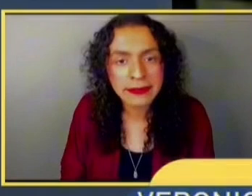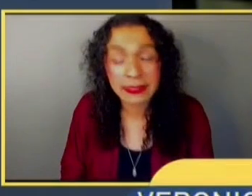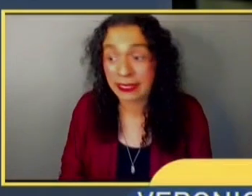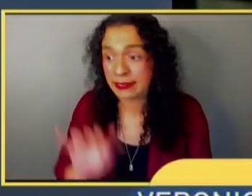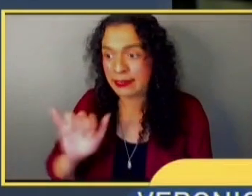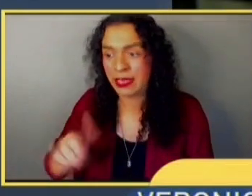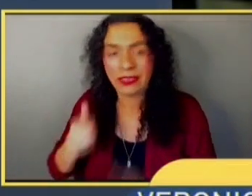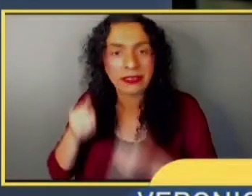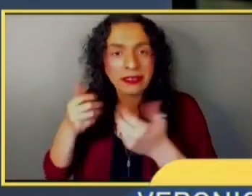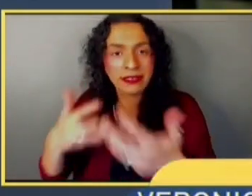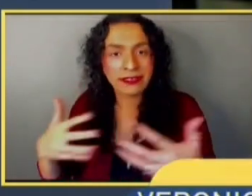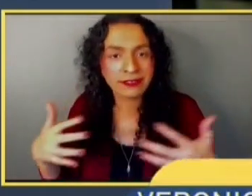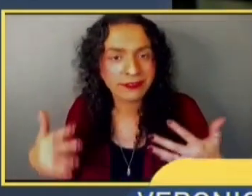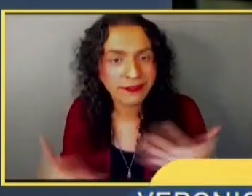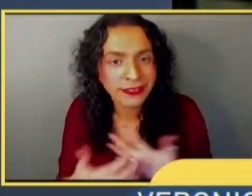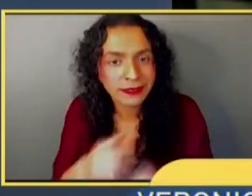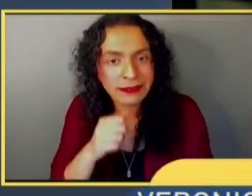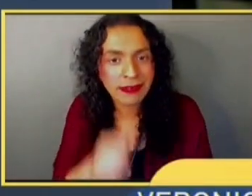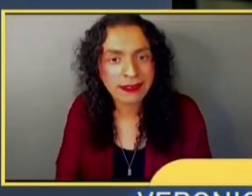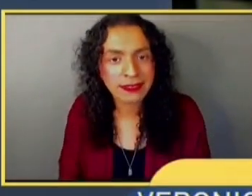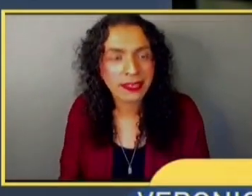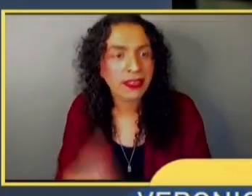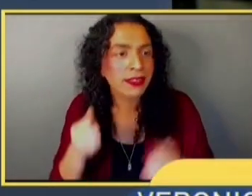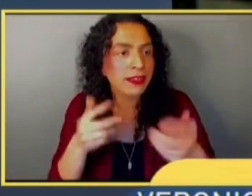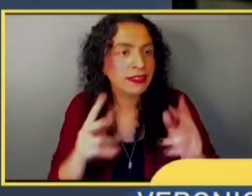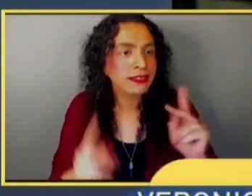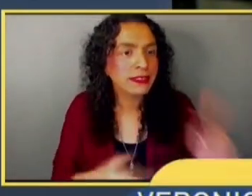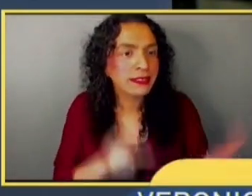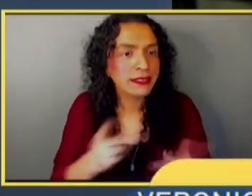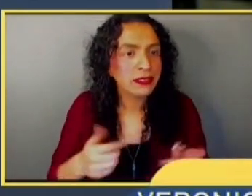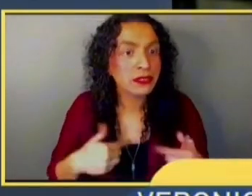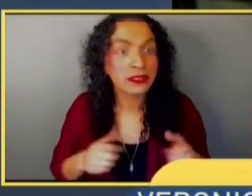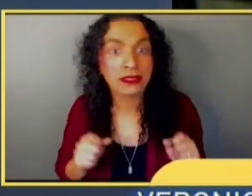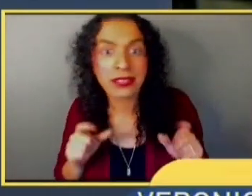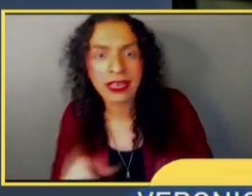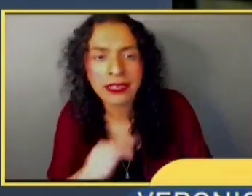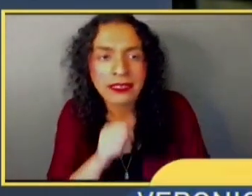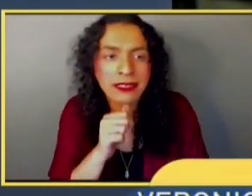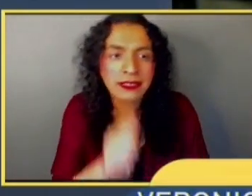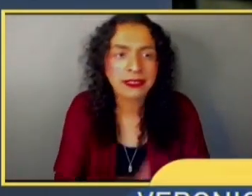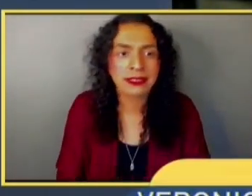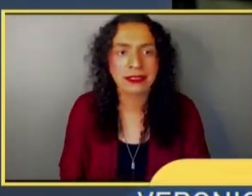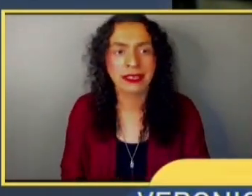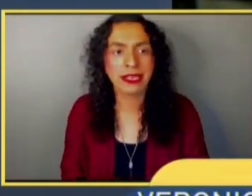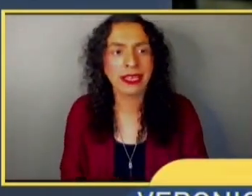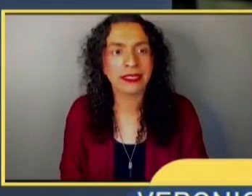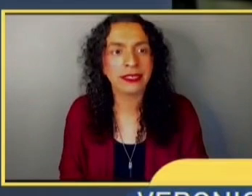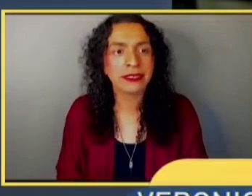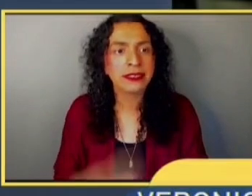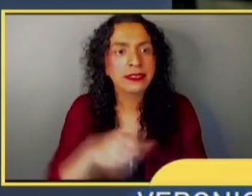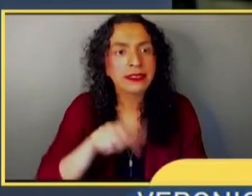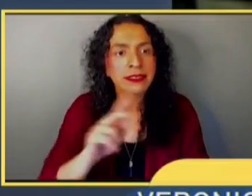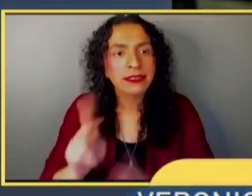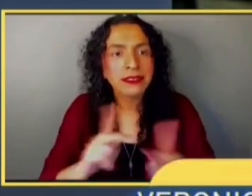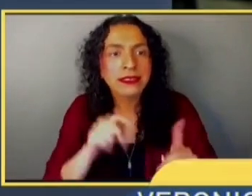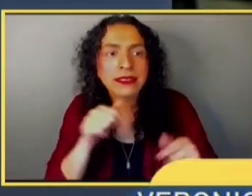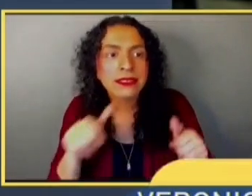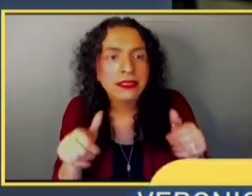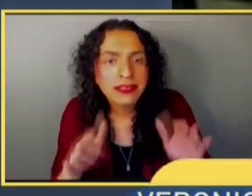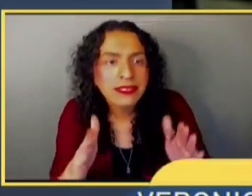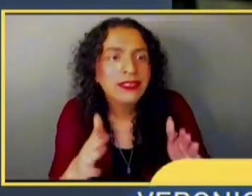allow people to react on their base instincts. Those things don't allow people to think critically and